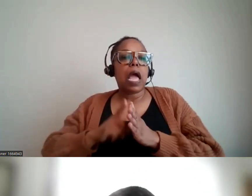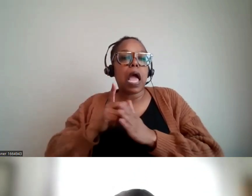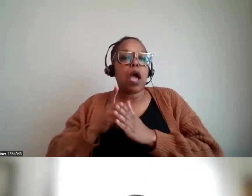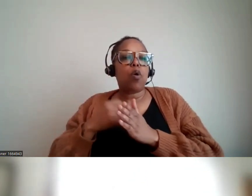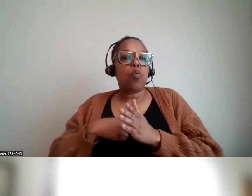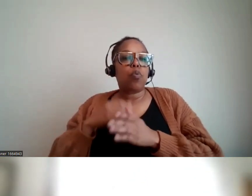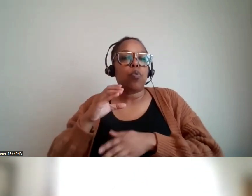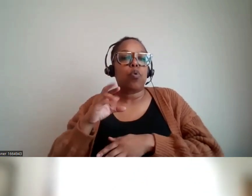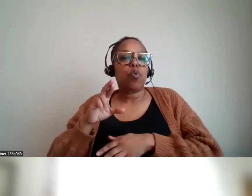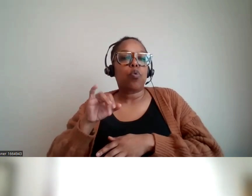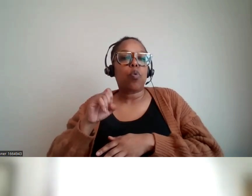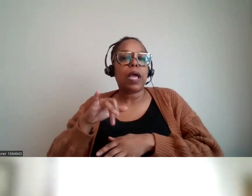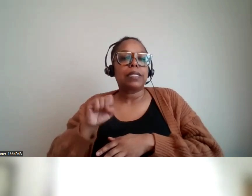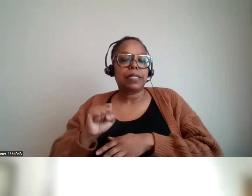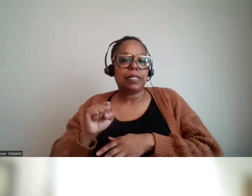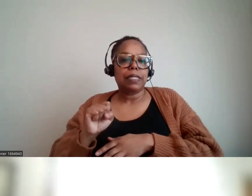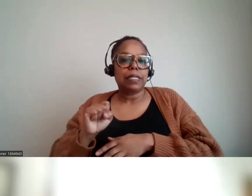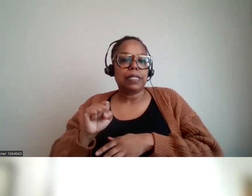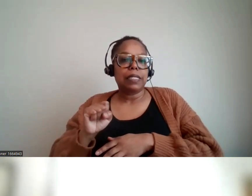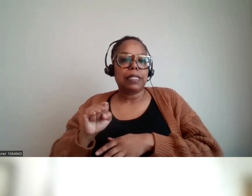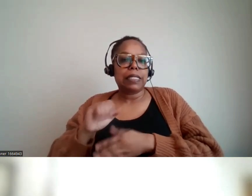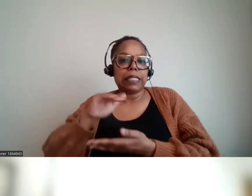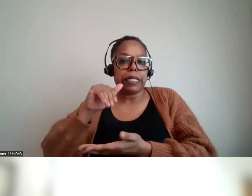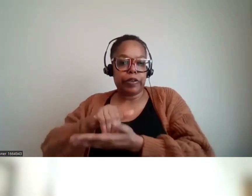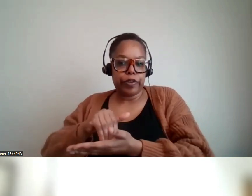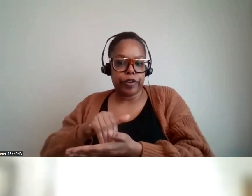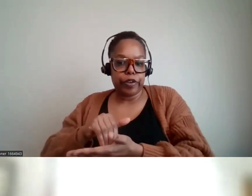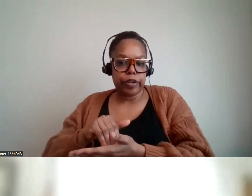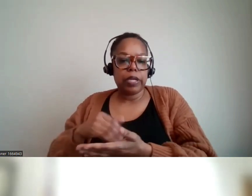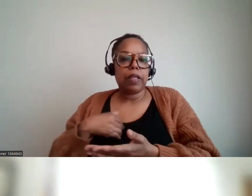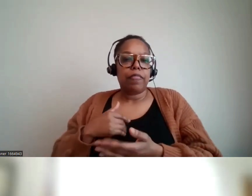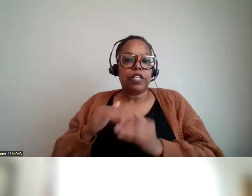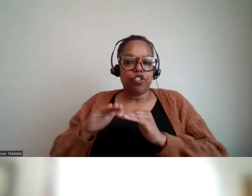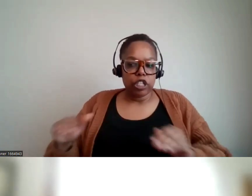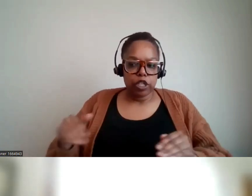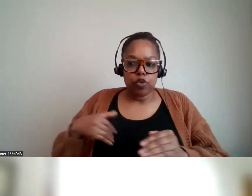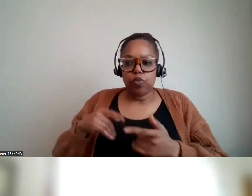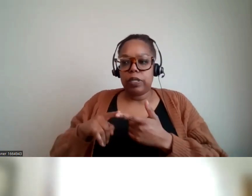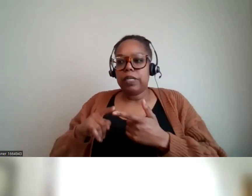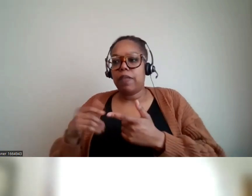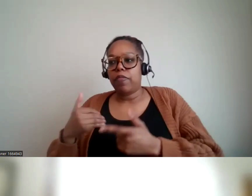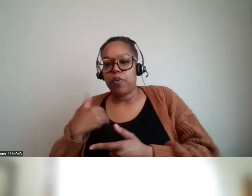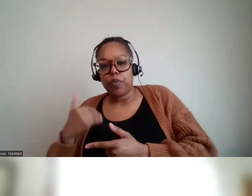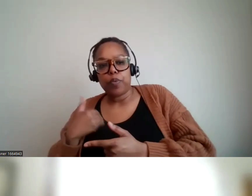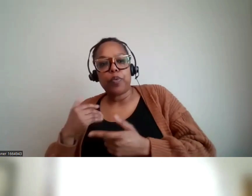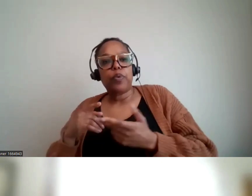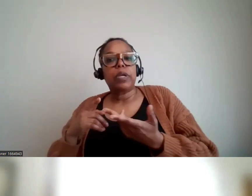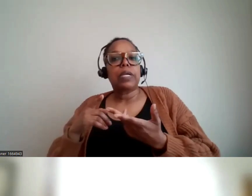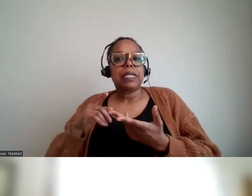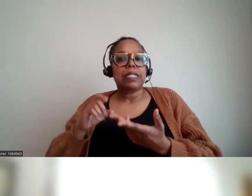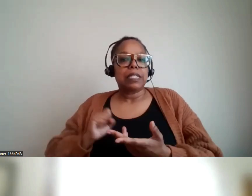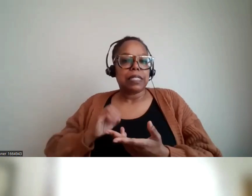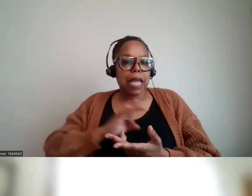these work for children and adolescents. Again, what does staffing look like? Is there data on the cost of setting these up and staffing them?